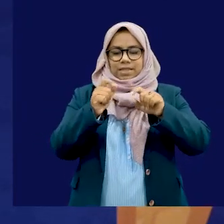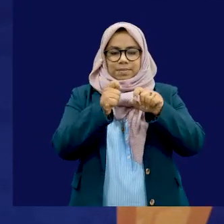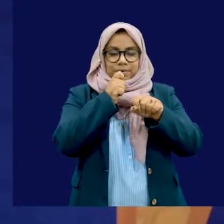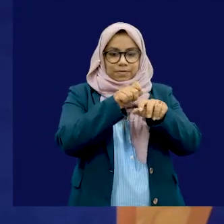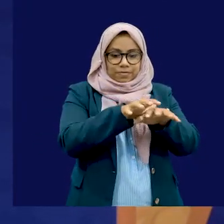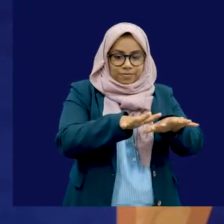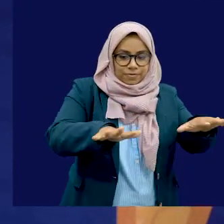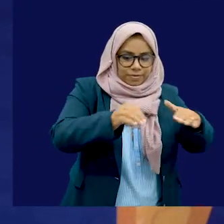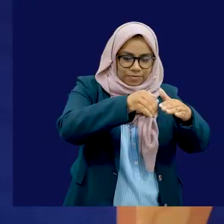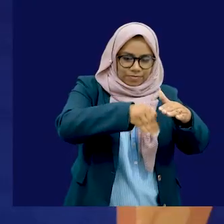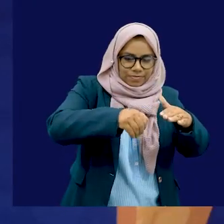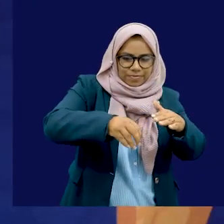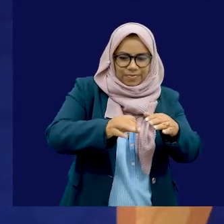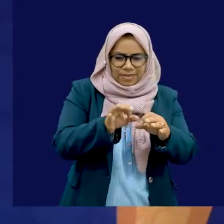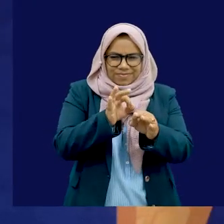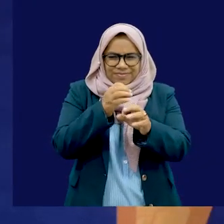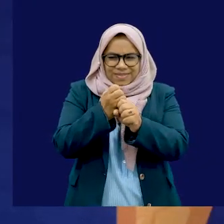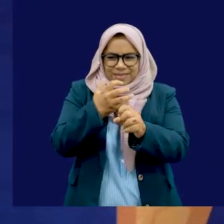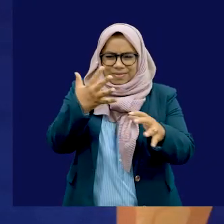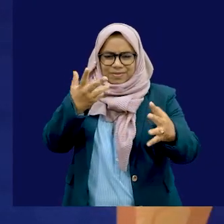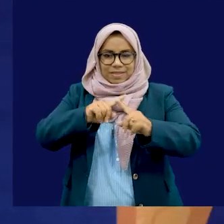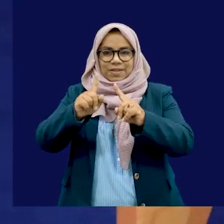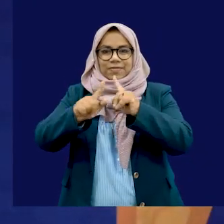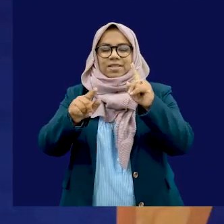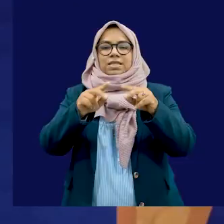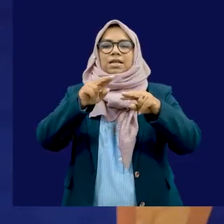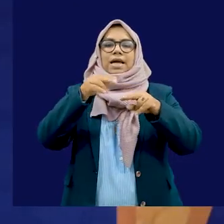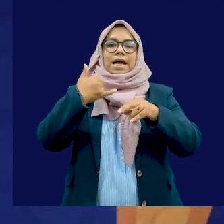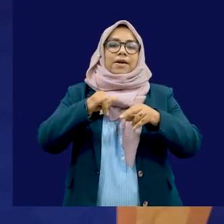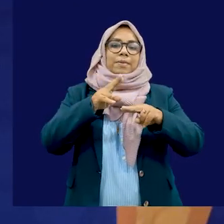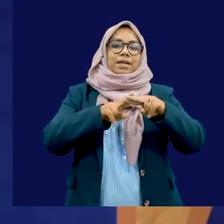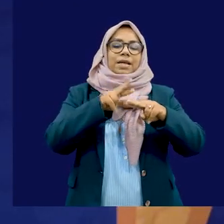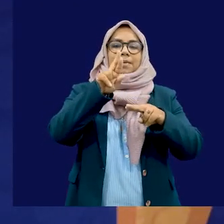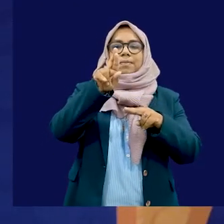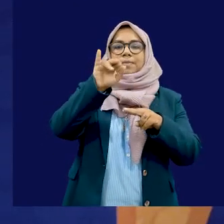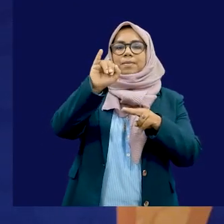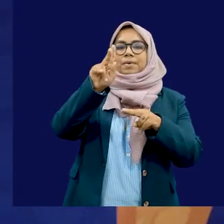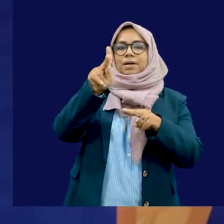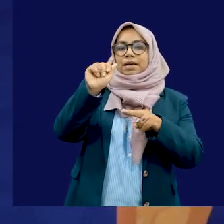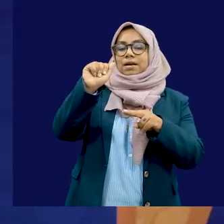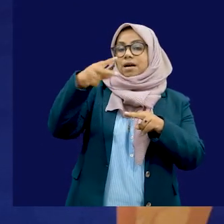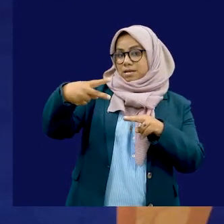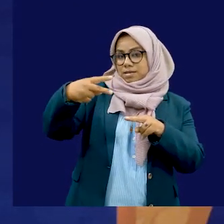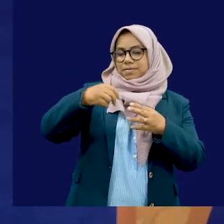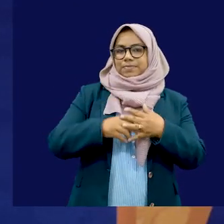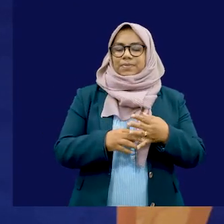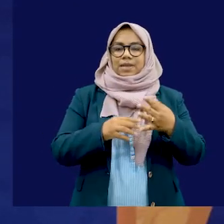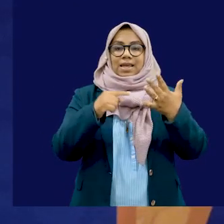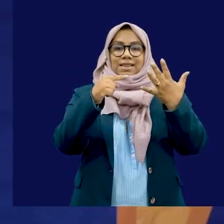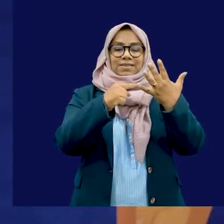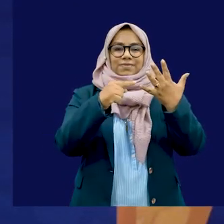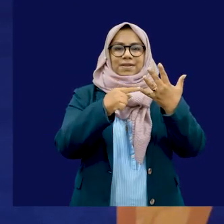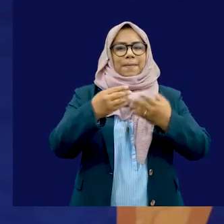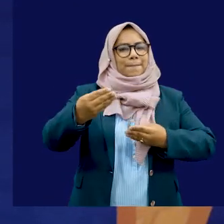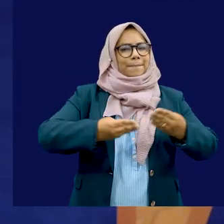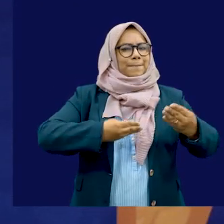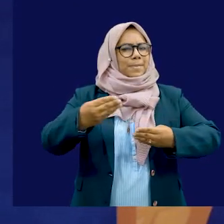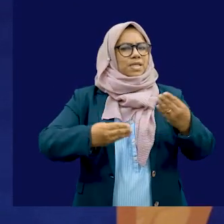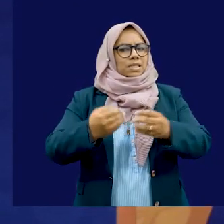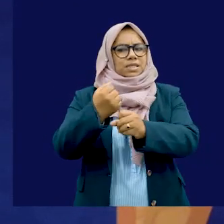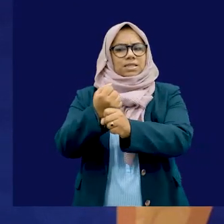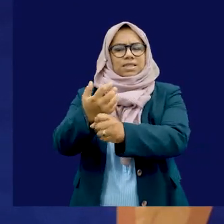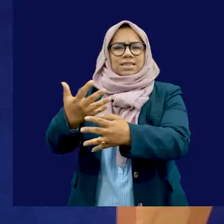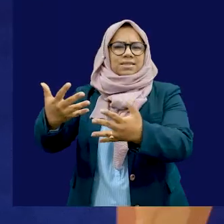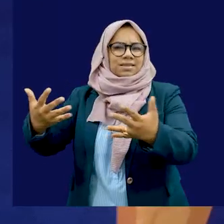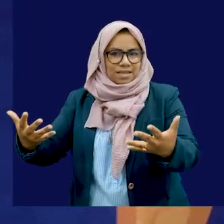underground treasures referred to as rikaz in Arabic. Fifthly, business inventory or